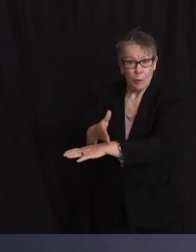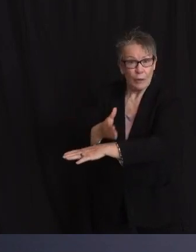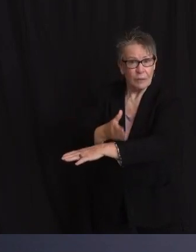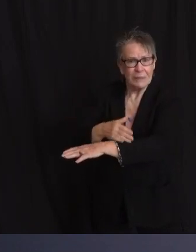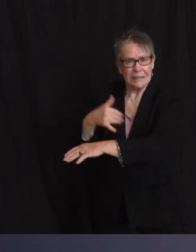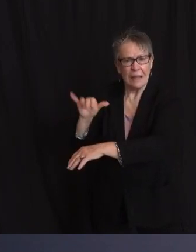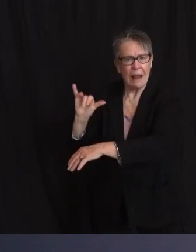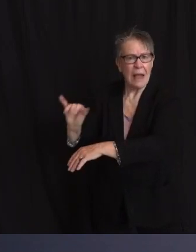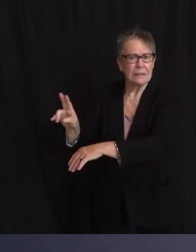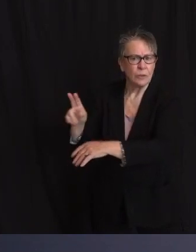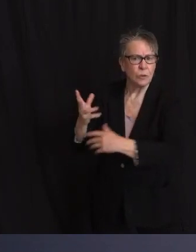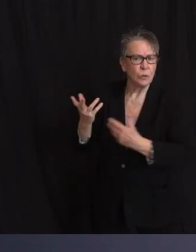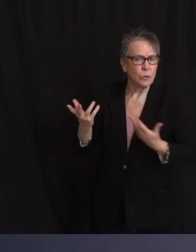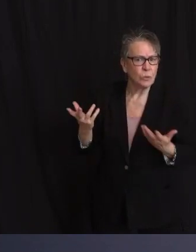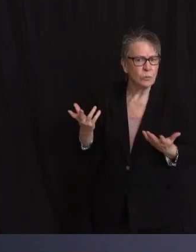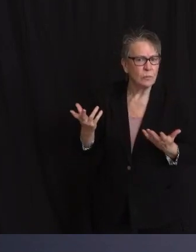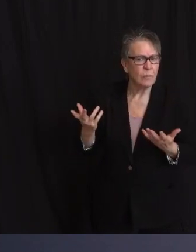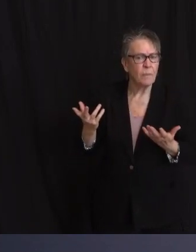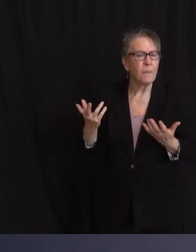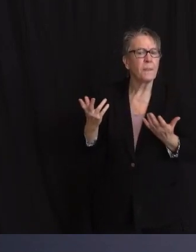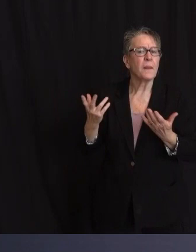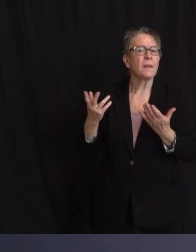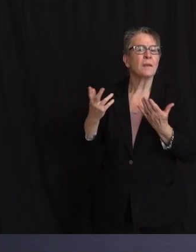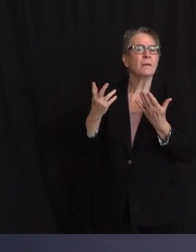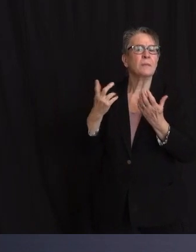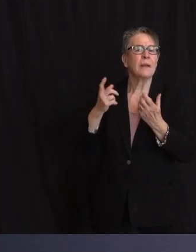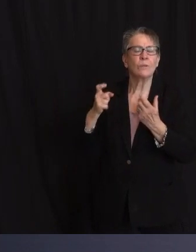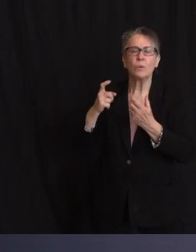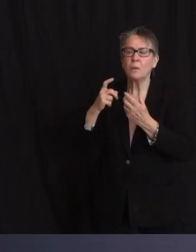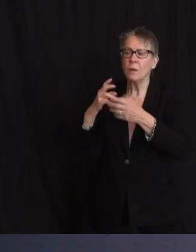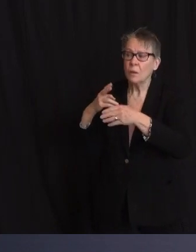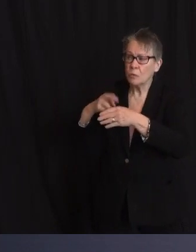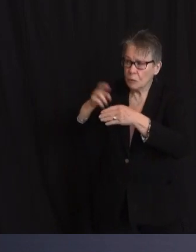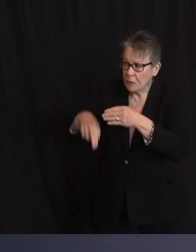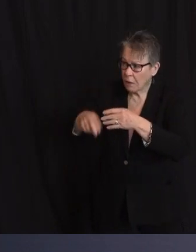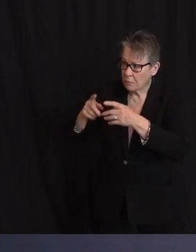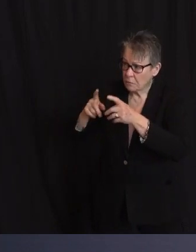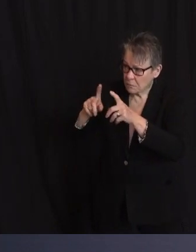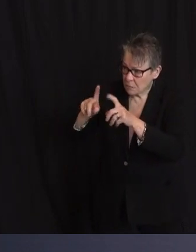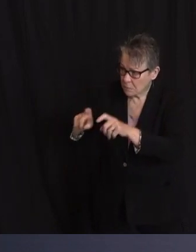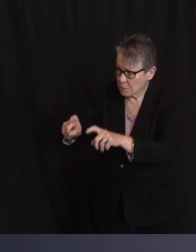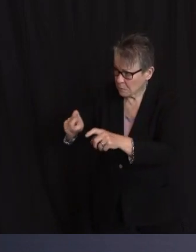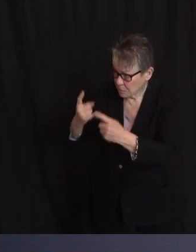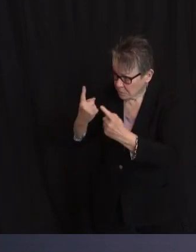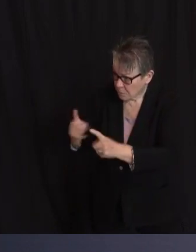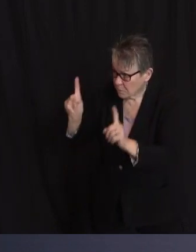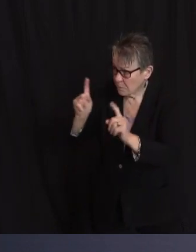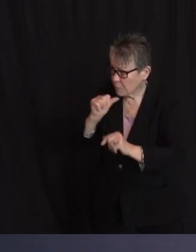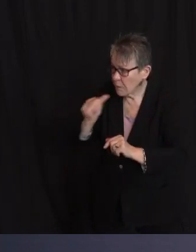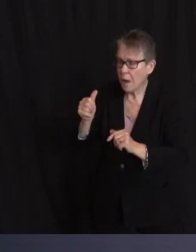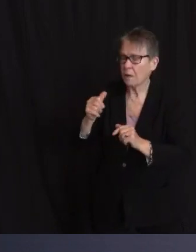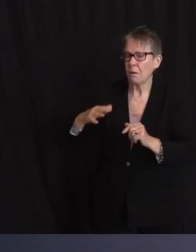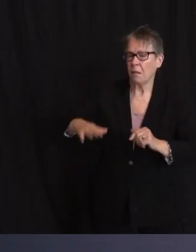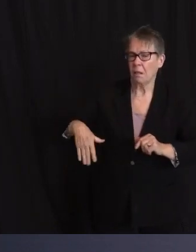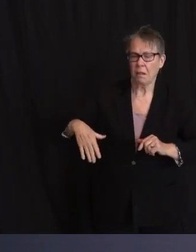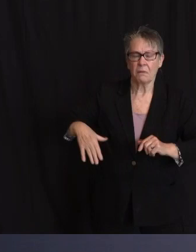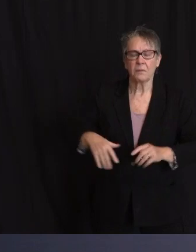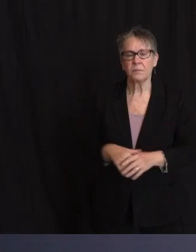they're trials, but New Jersey, particularly the larger organizations in New Jersey, are pretty